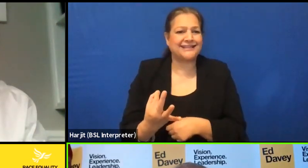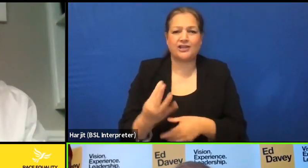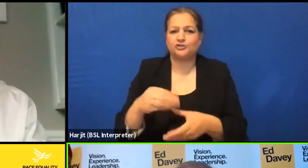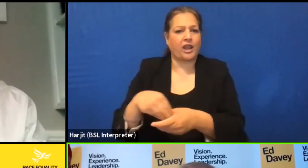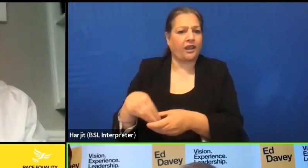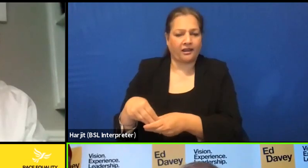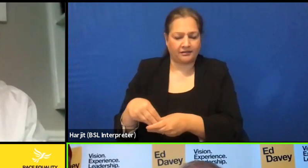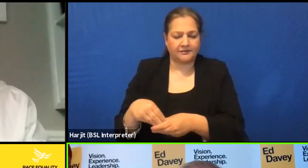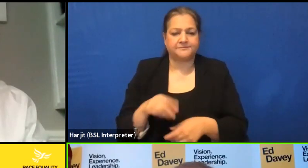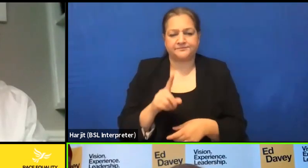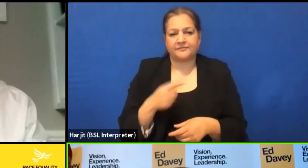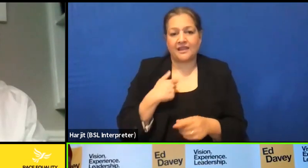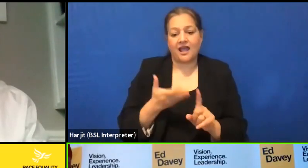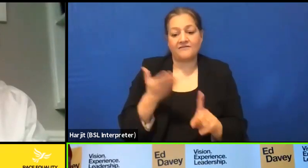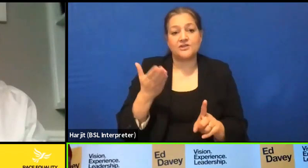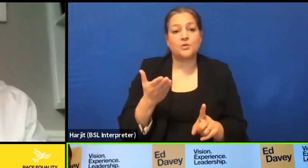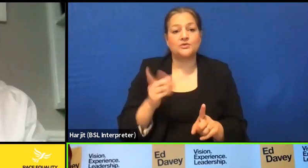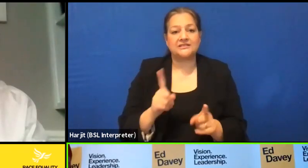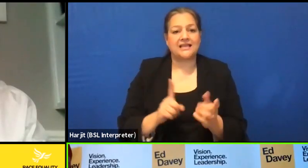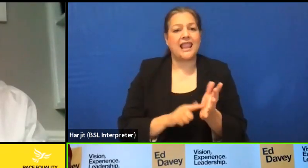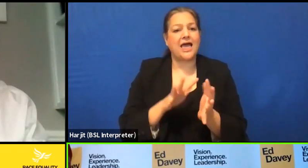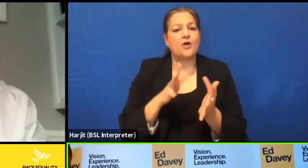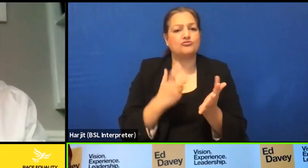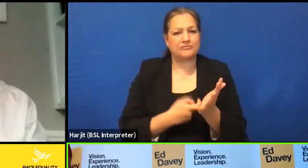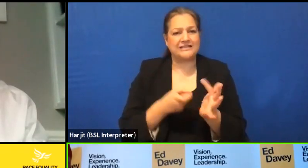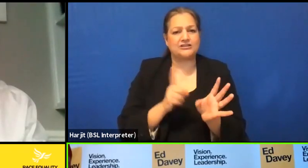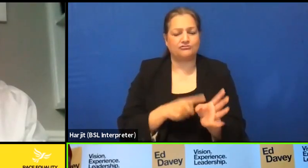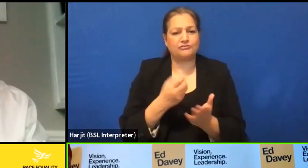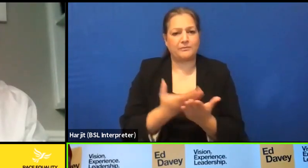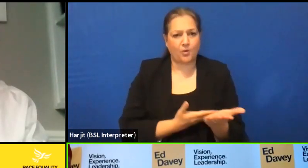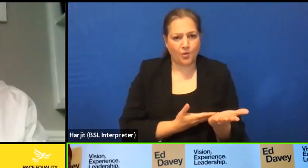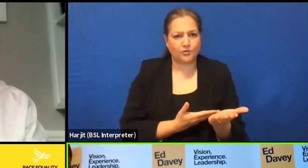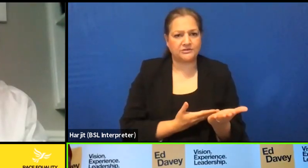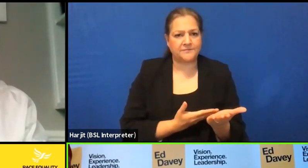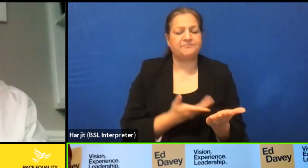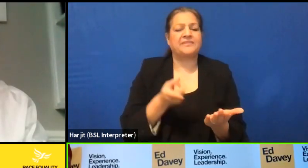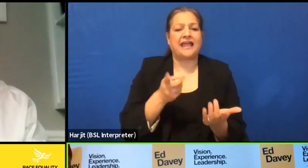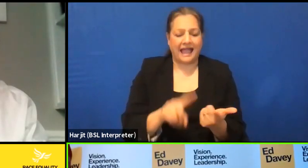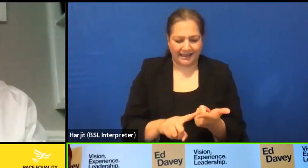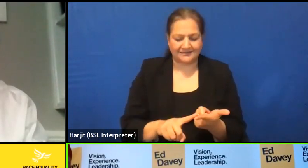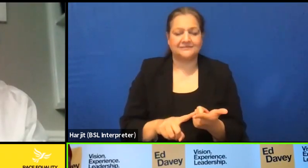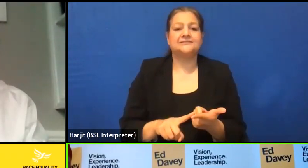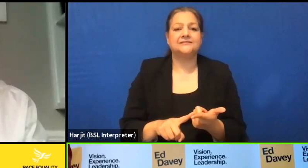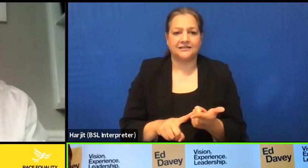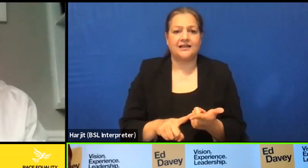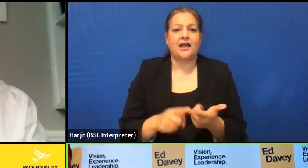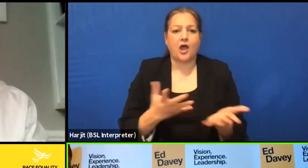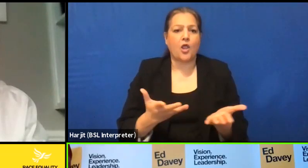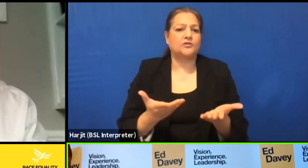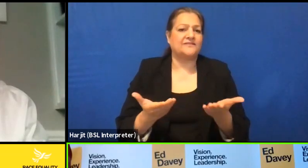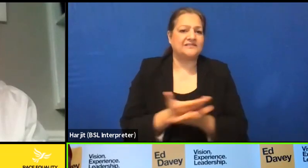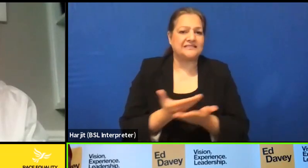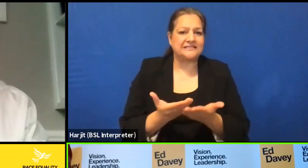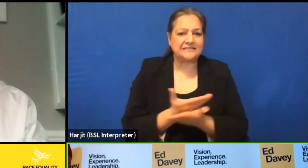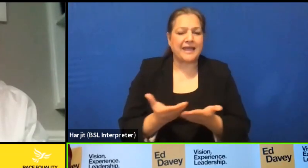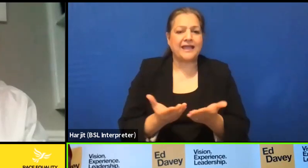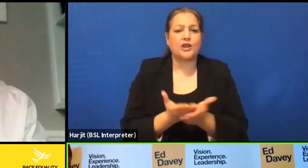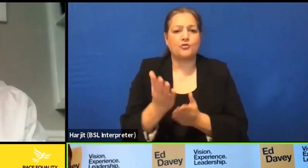What I've noticed in the Larry report on that, but also a lot of debate after and through the Black Lives Matter